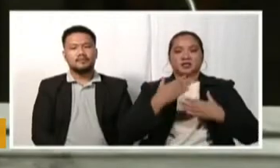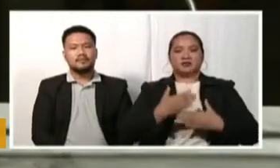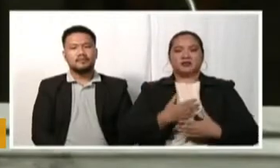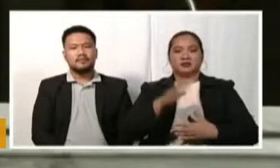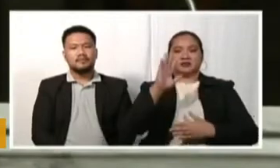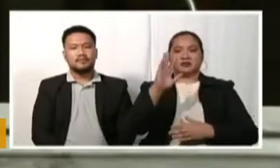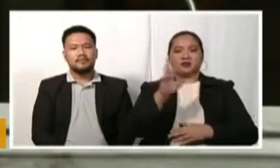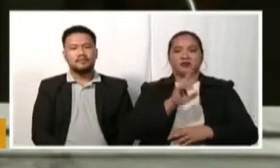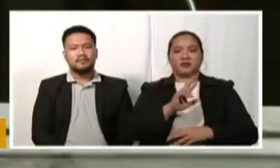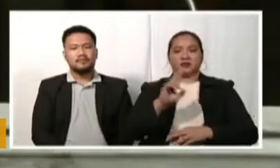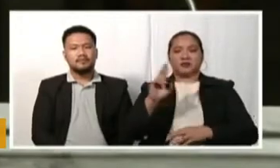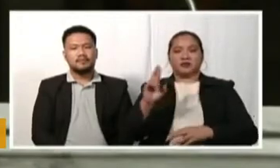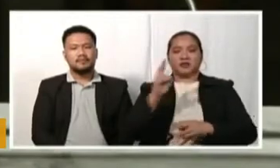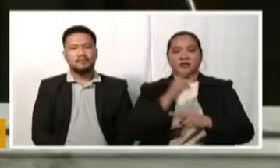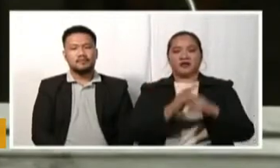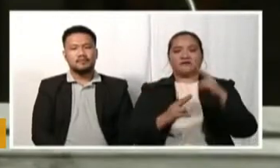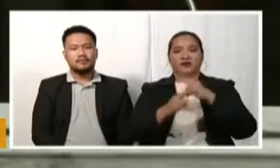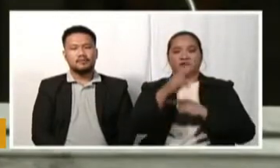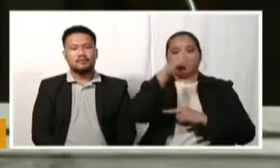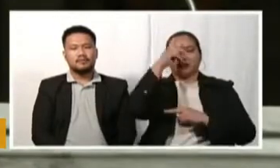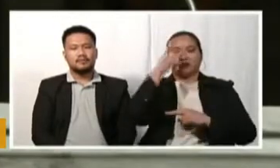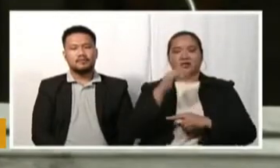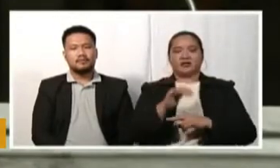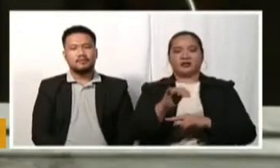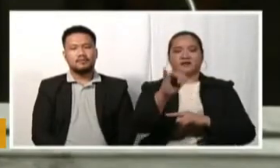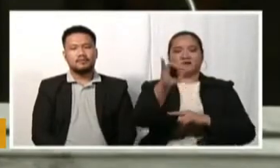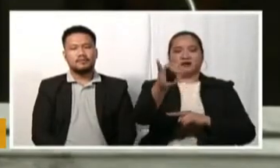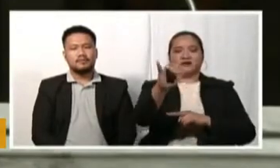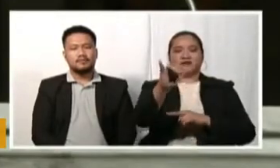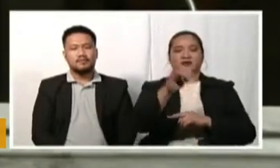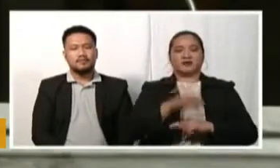right hand forever.